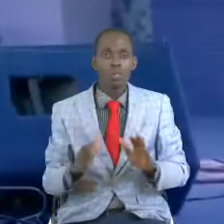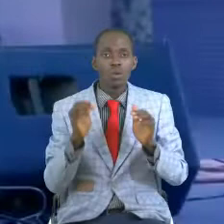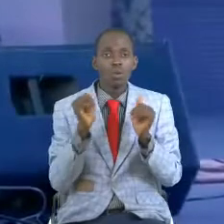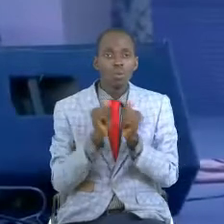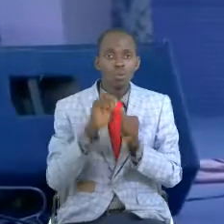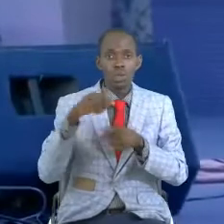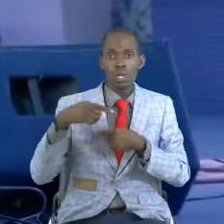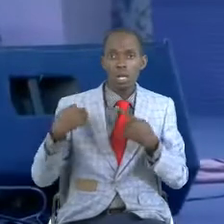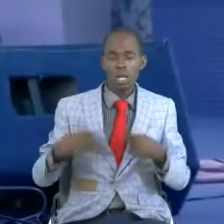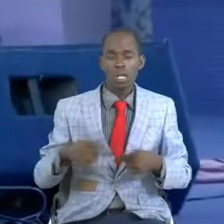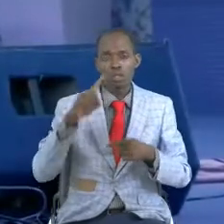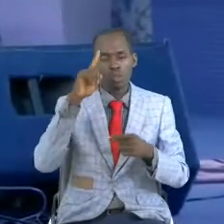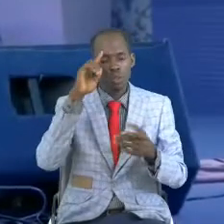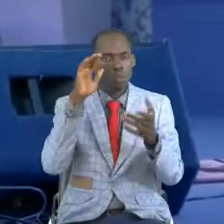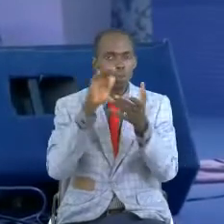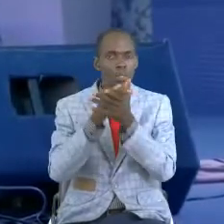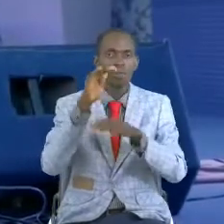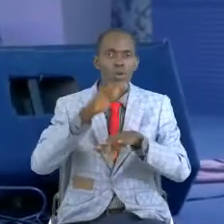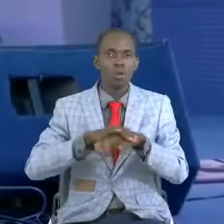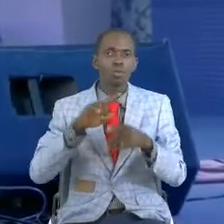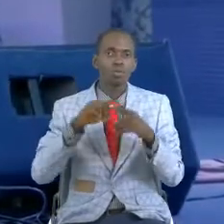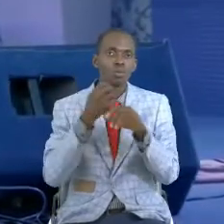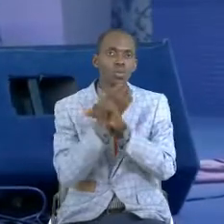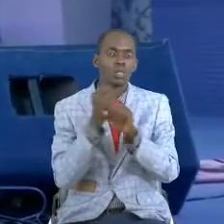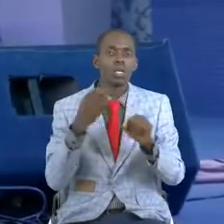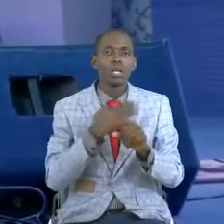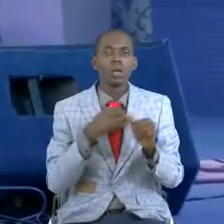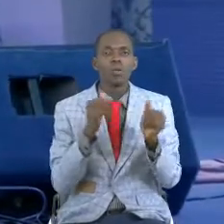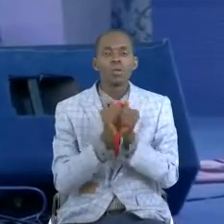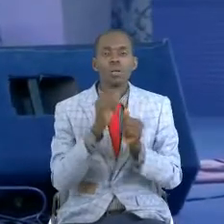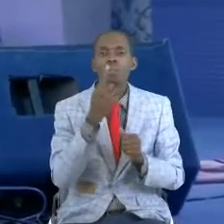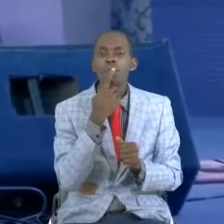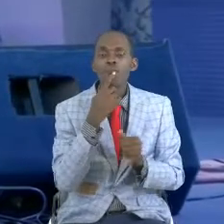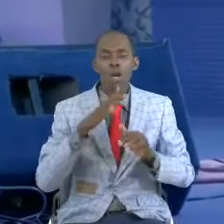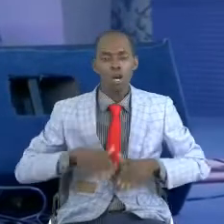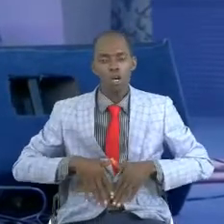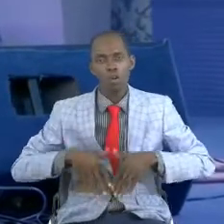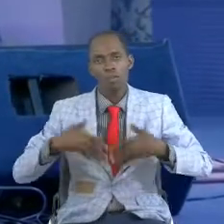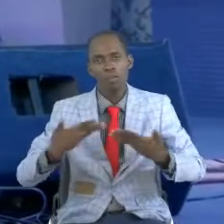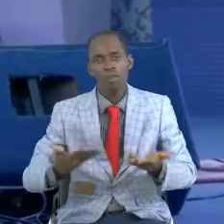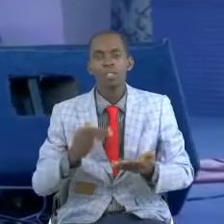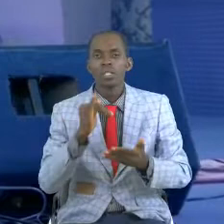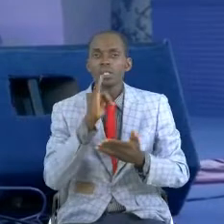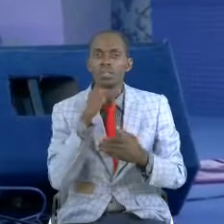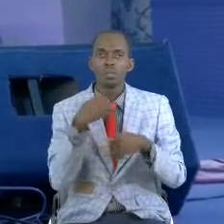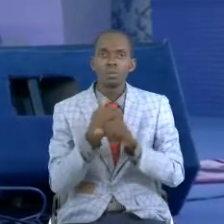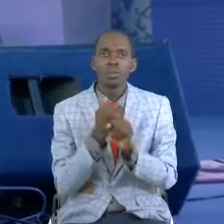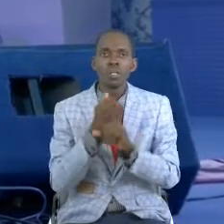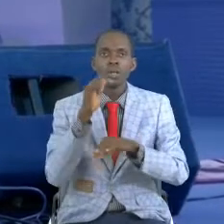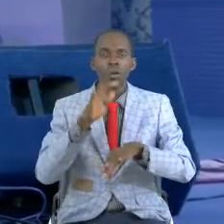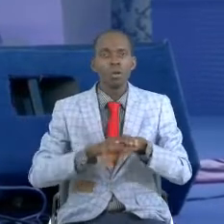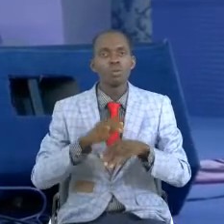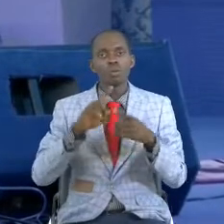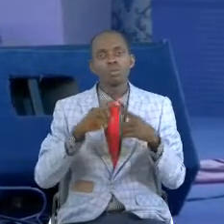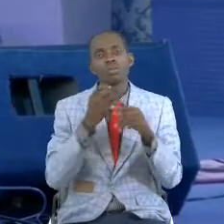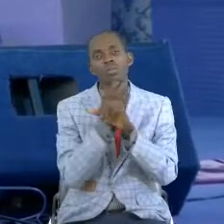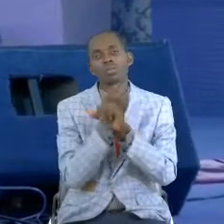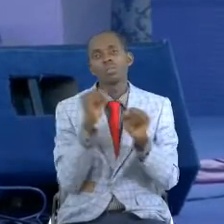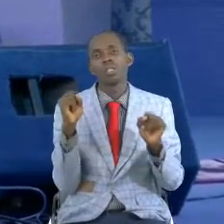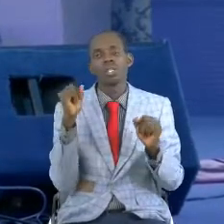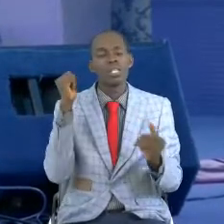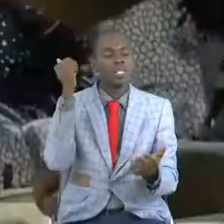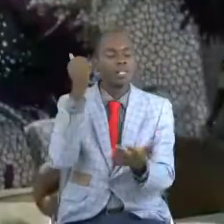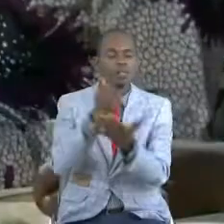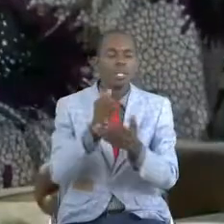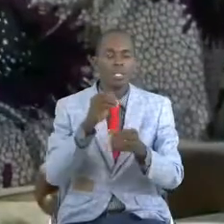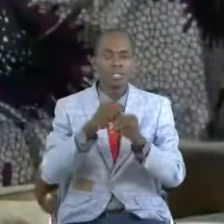unto salvation, and with the mouth confession is made unto salvation. Amen in your life